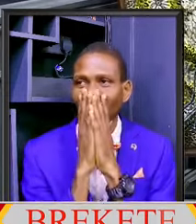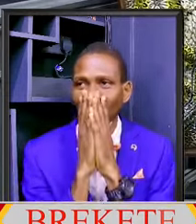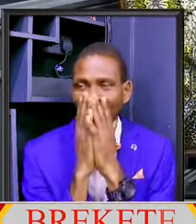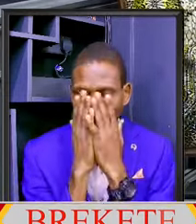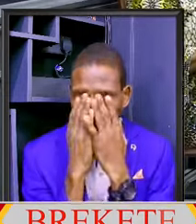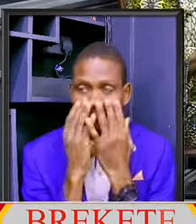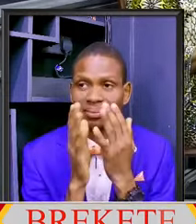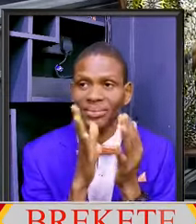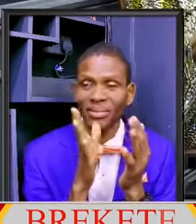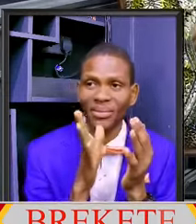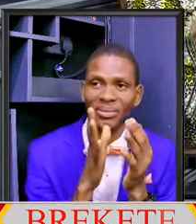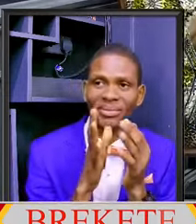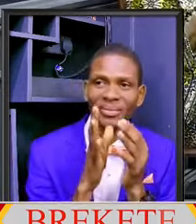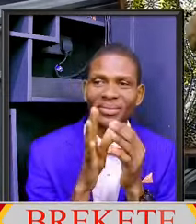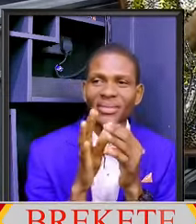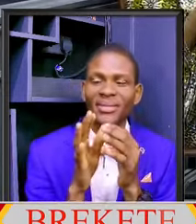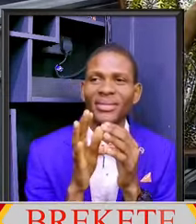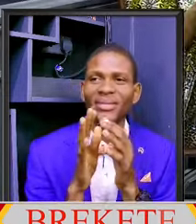Mommy. Yes, sir.